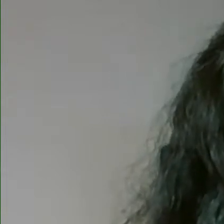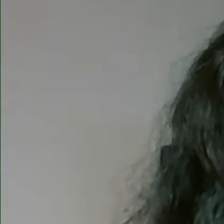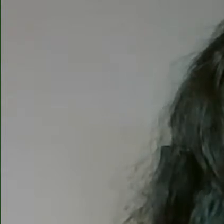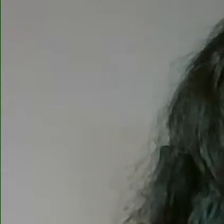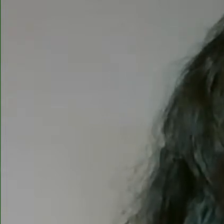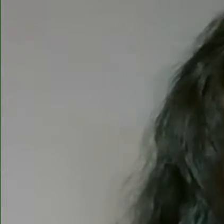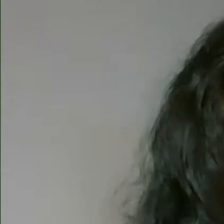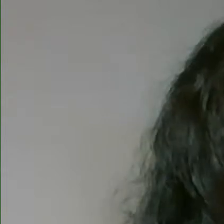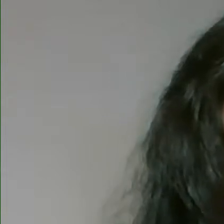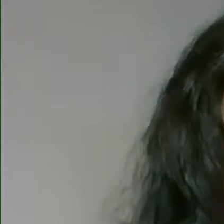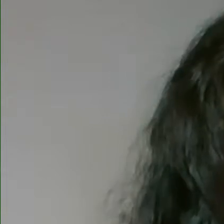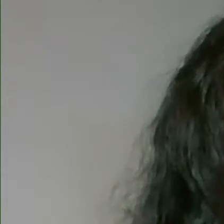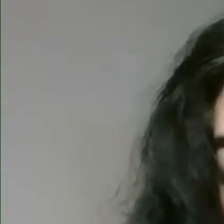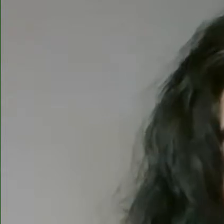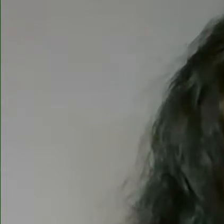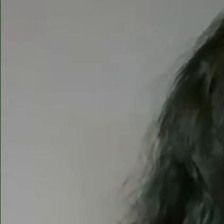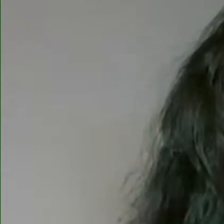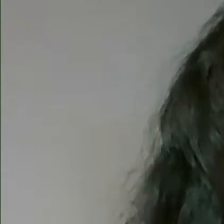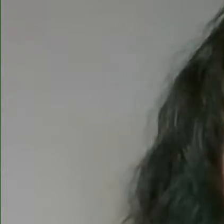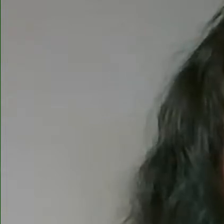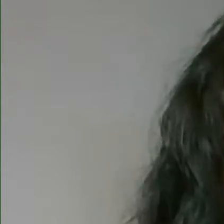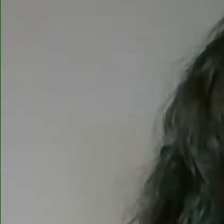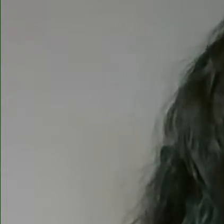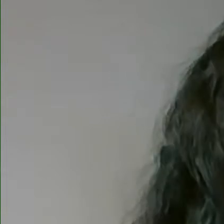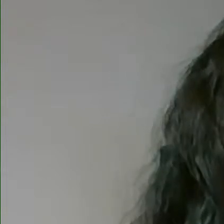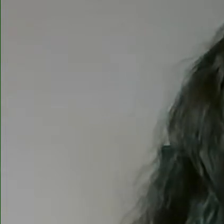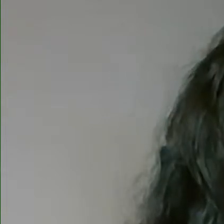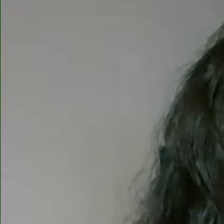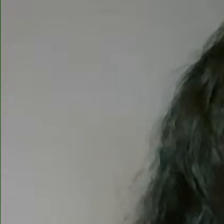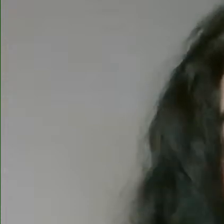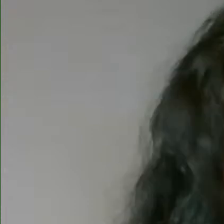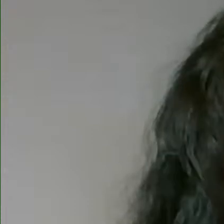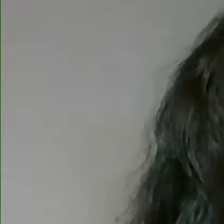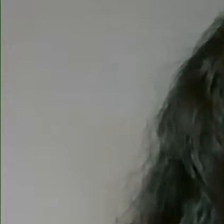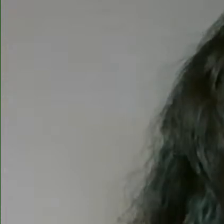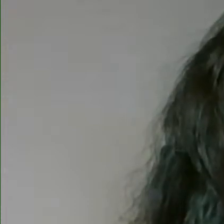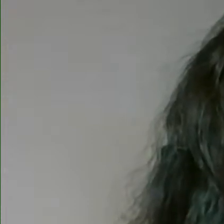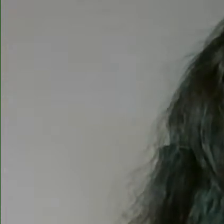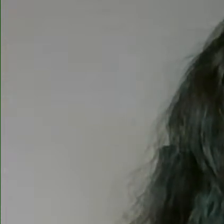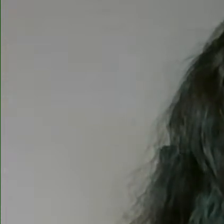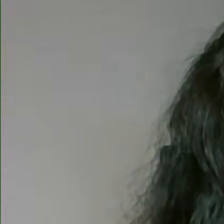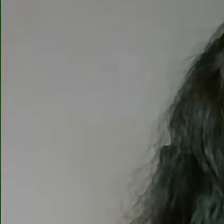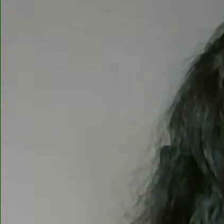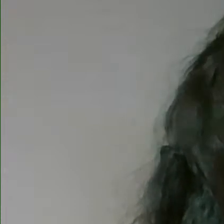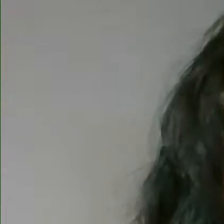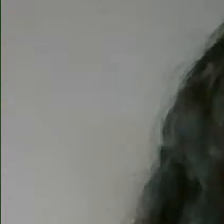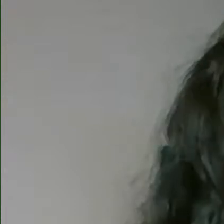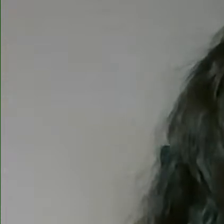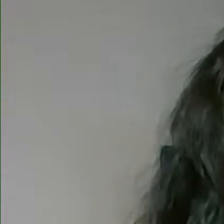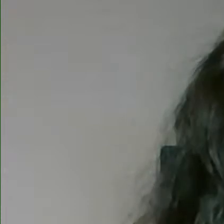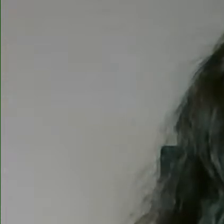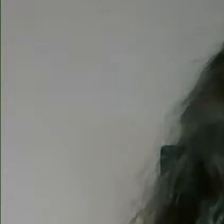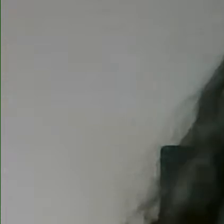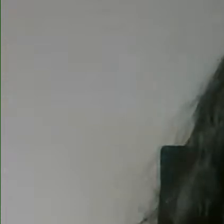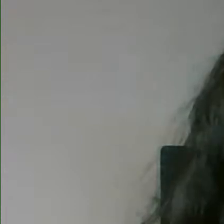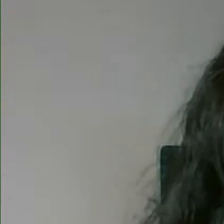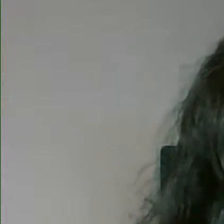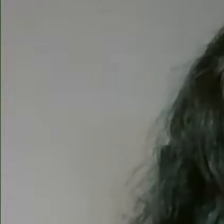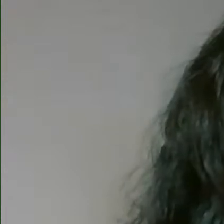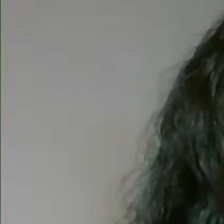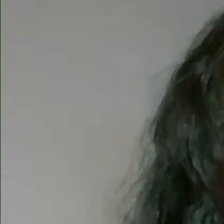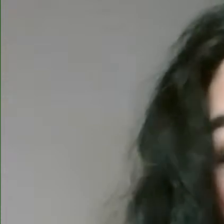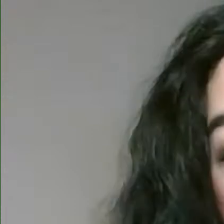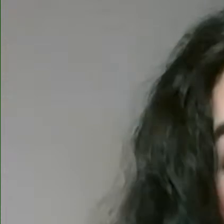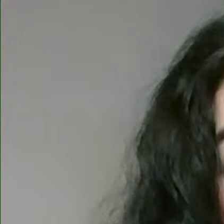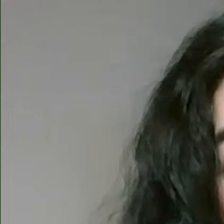has been having the hospital systems transition over to a new system for reporting their hospital data, and that's impacting our ability to get